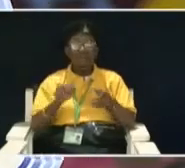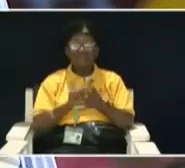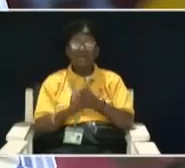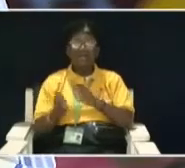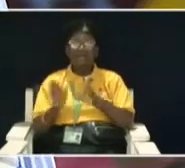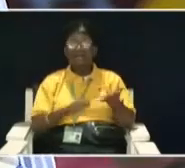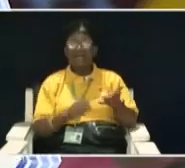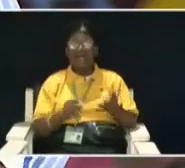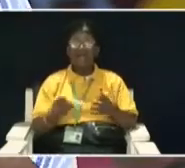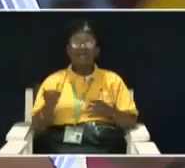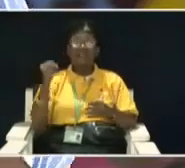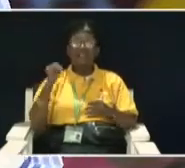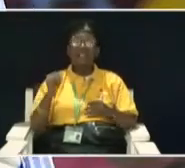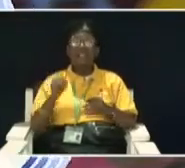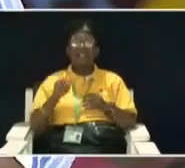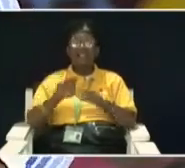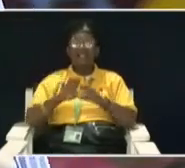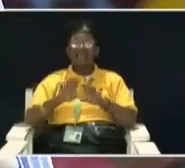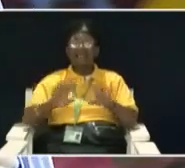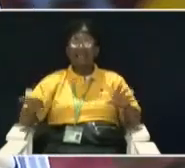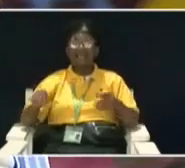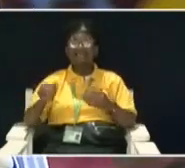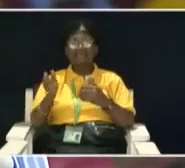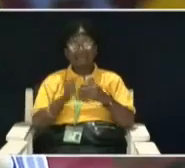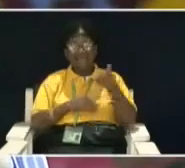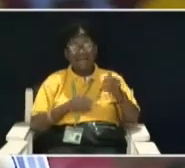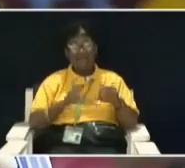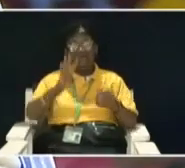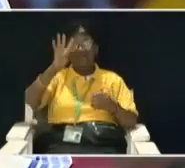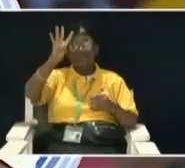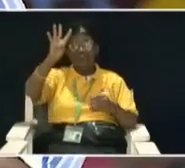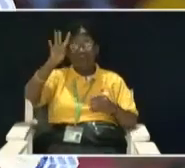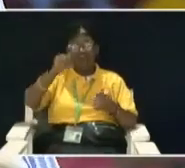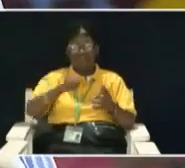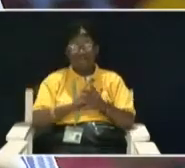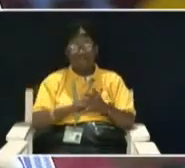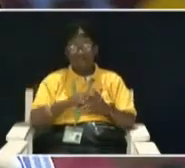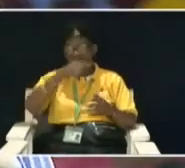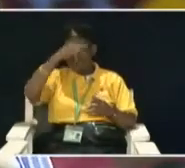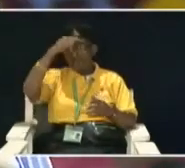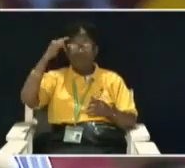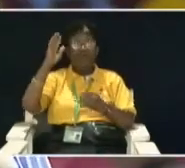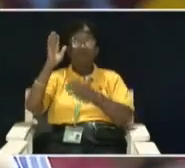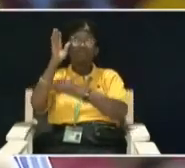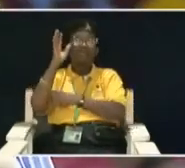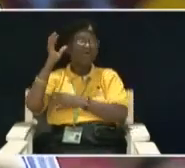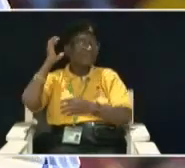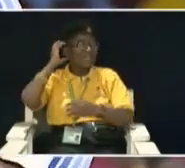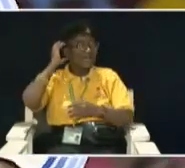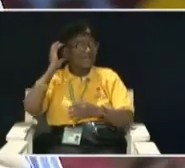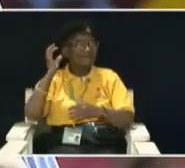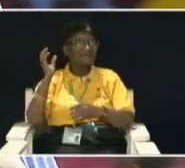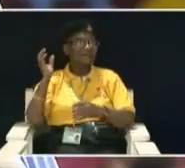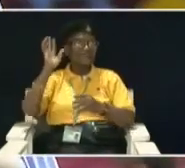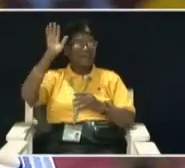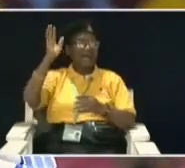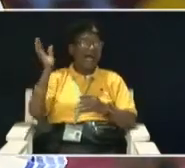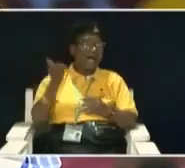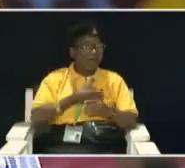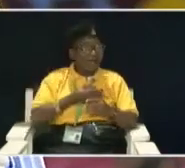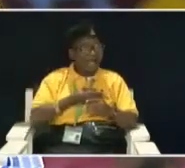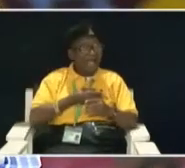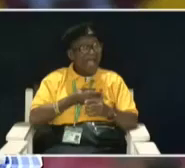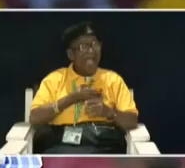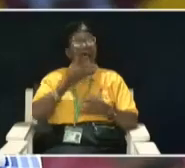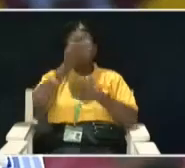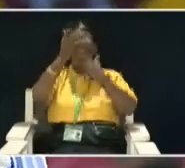Because somehow God heard our cry. He covered us in his blood. Death came and